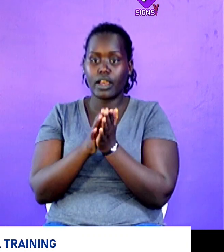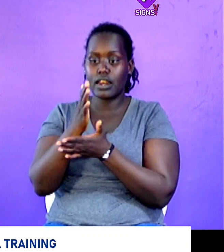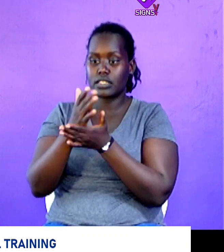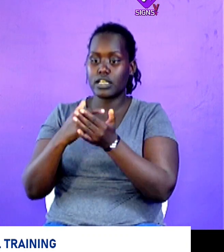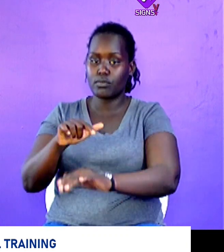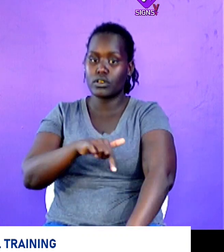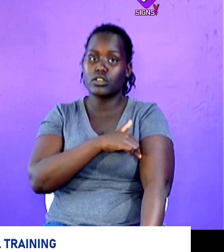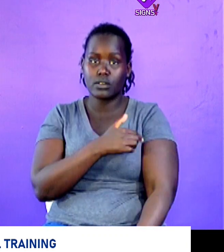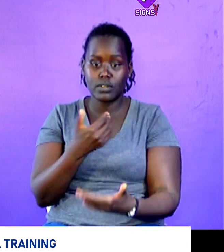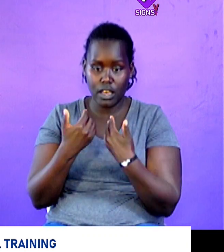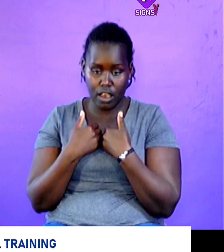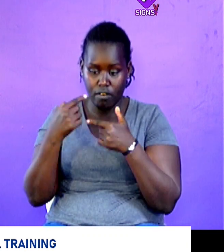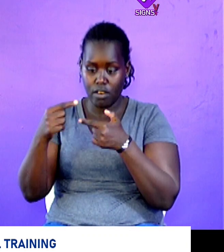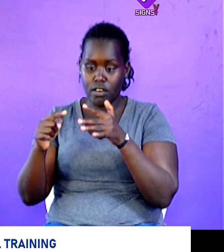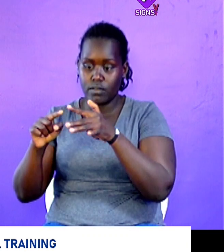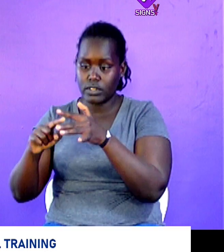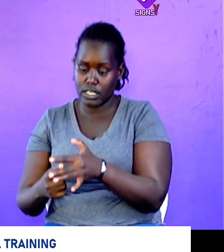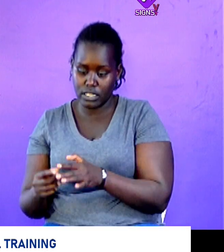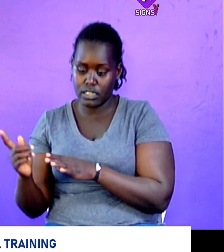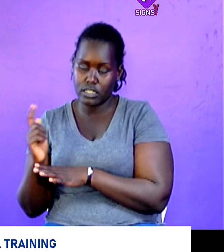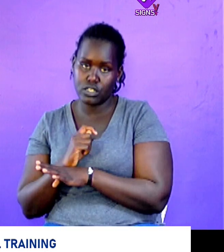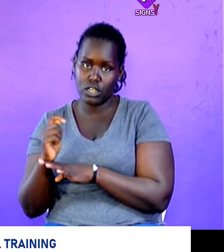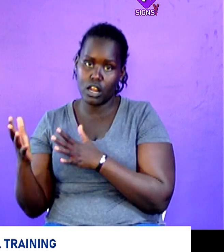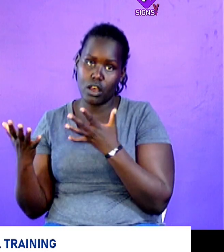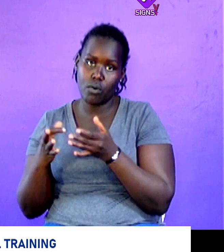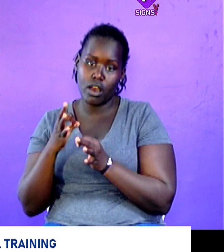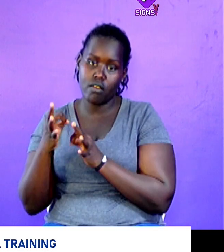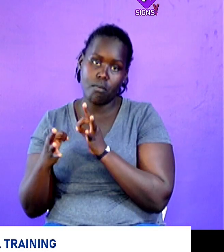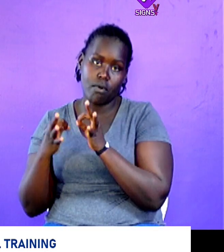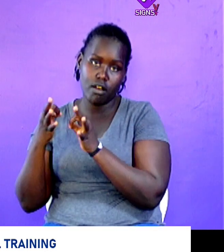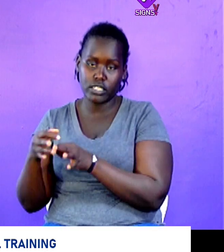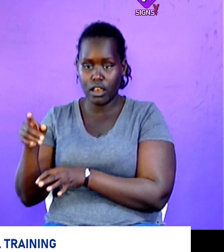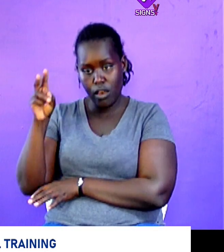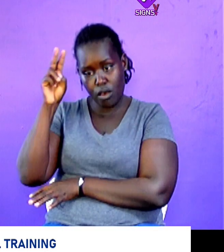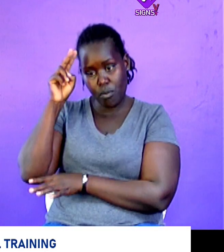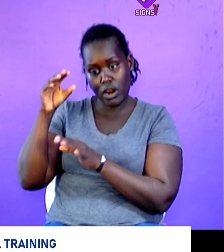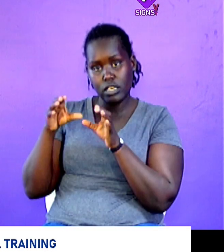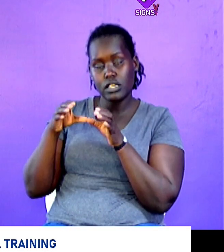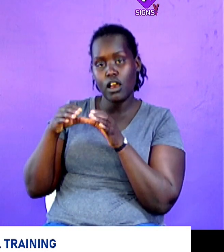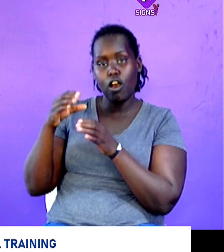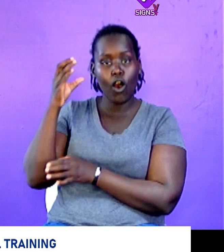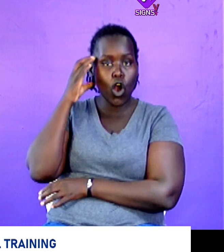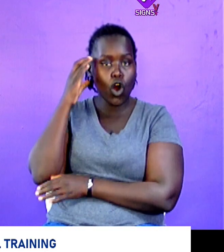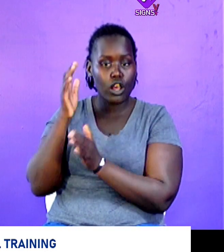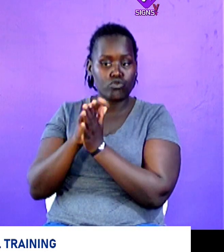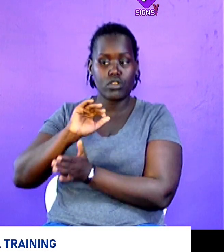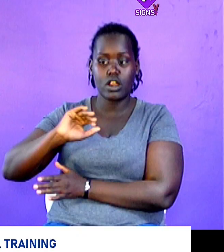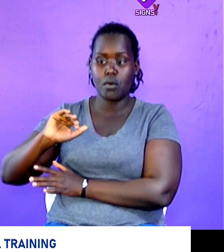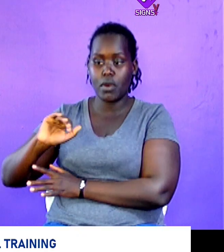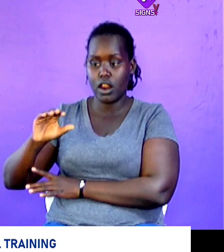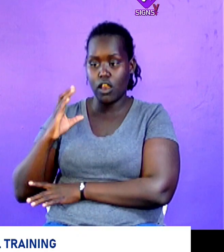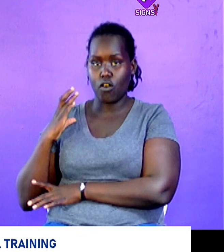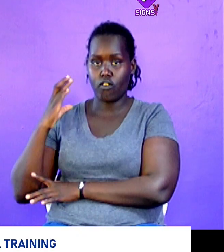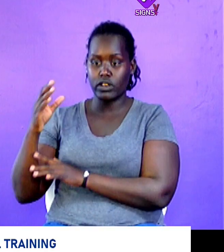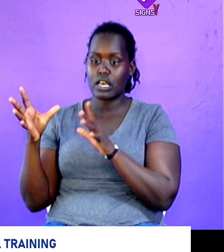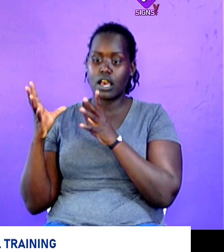sub-chiefs have commenced training at the Embakasi Police College, with the remaining officers expected